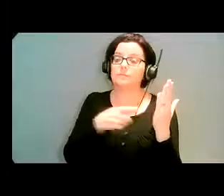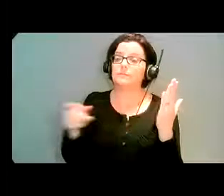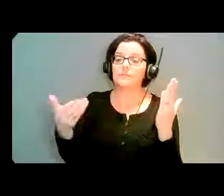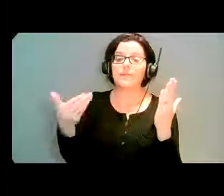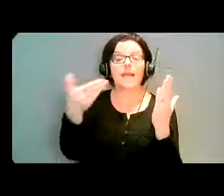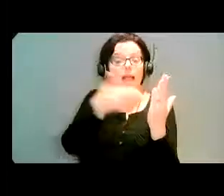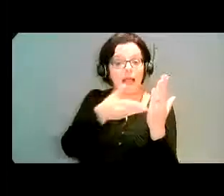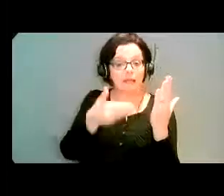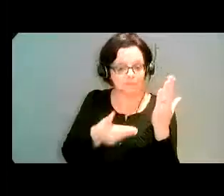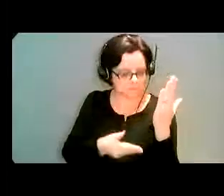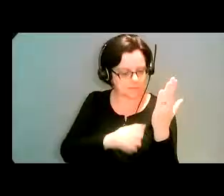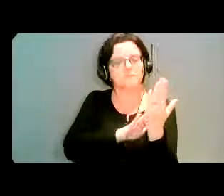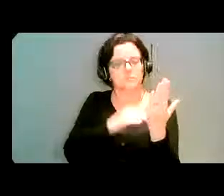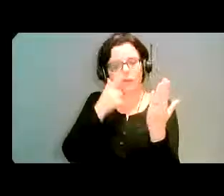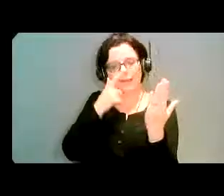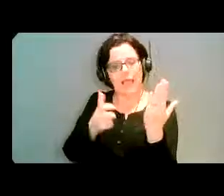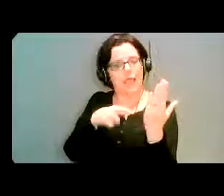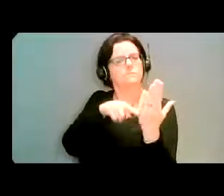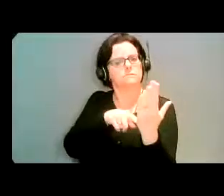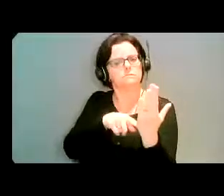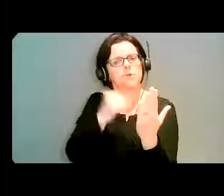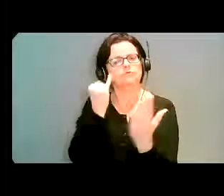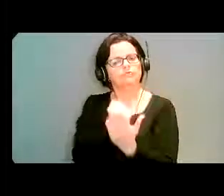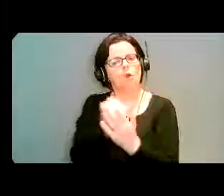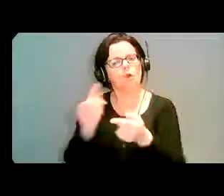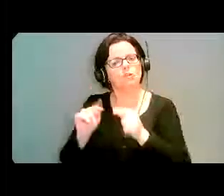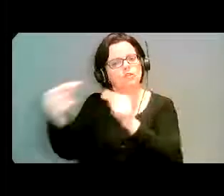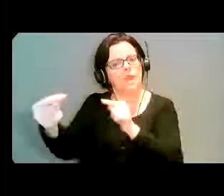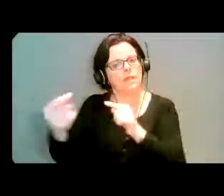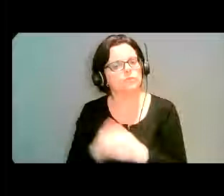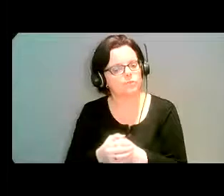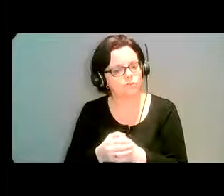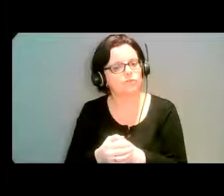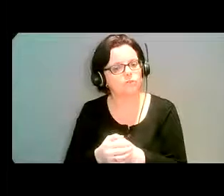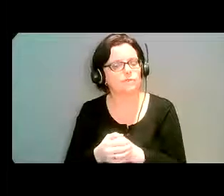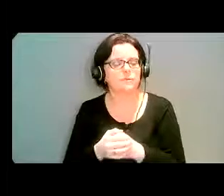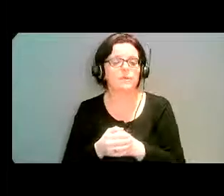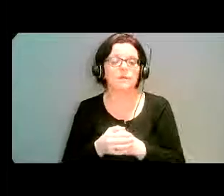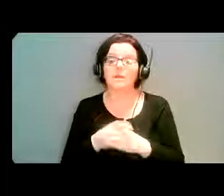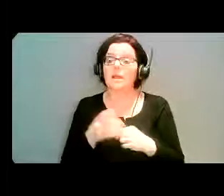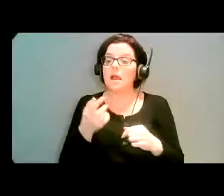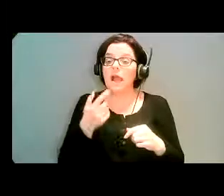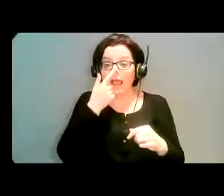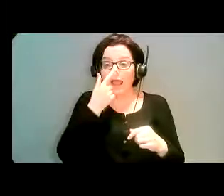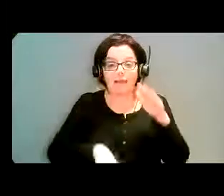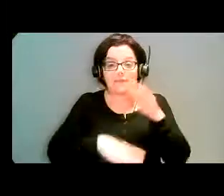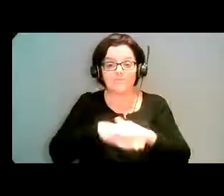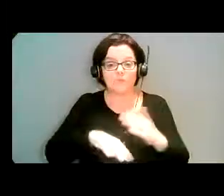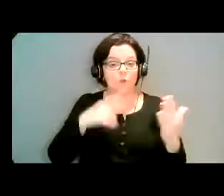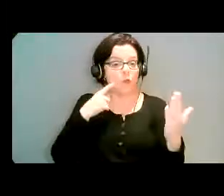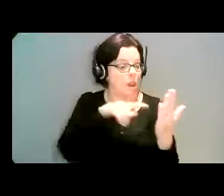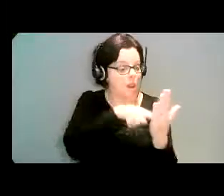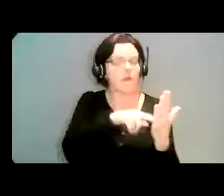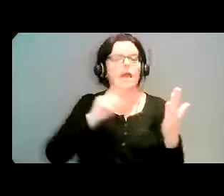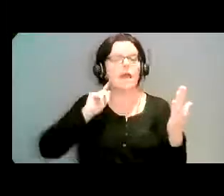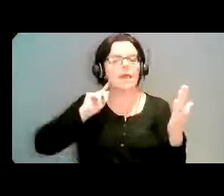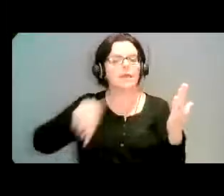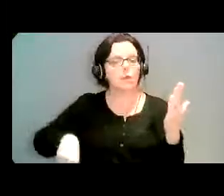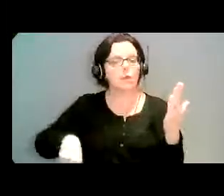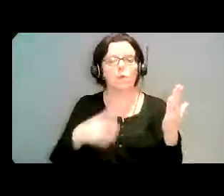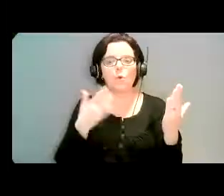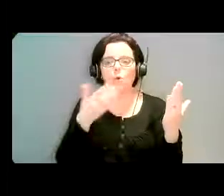to then later challenge the assessment altogether. So for example, they could totally not include the fact that you were